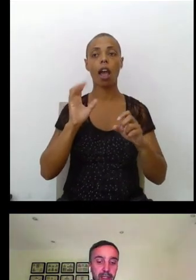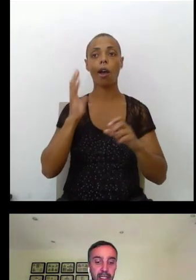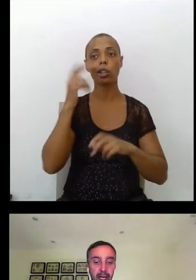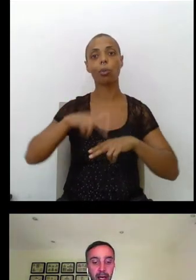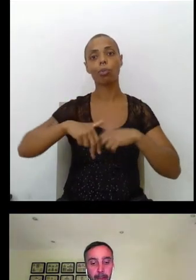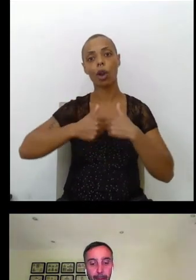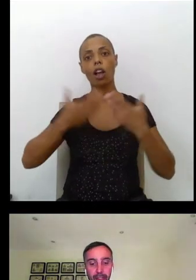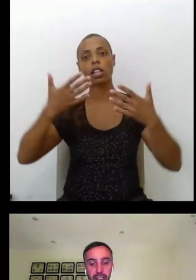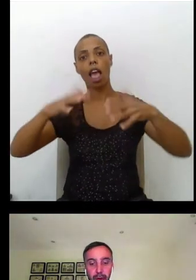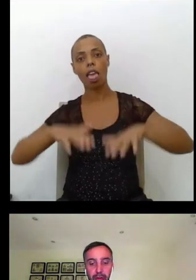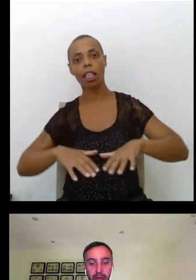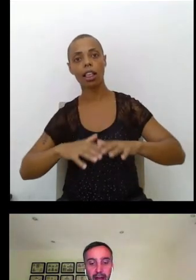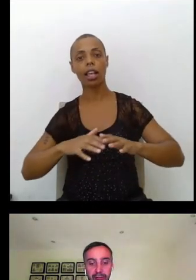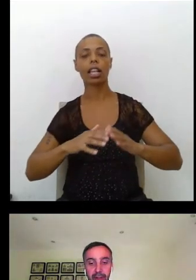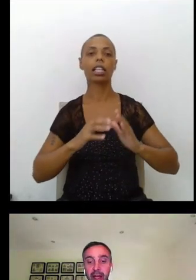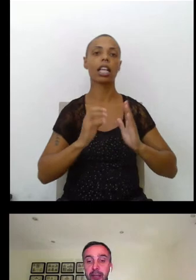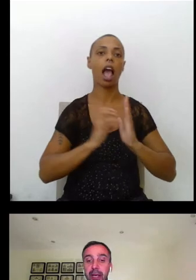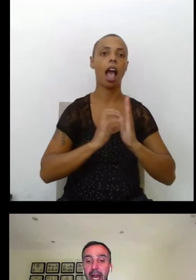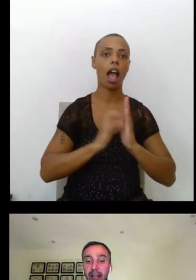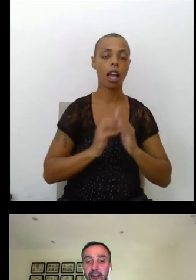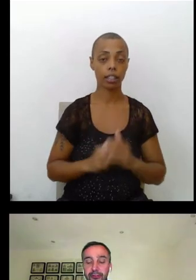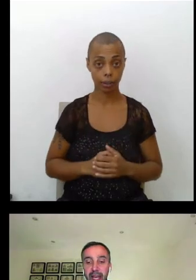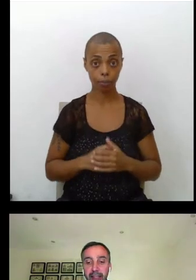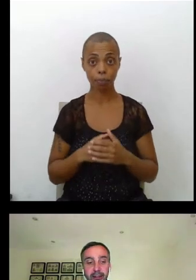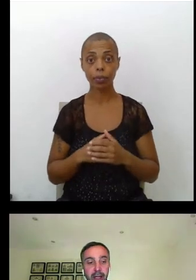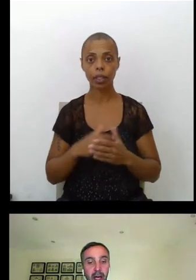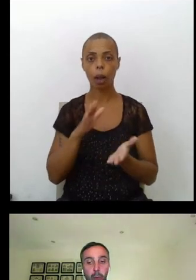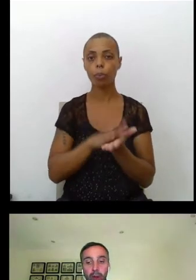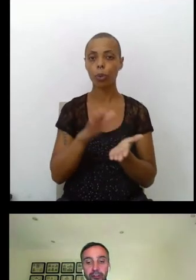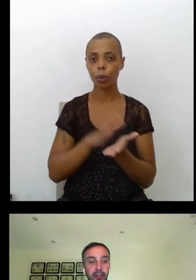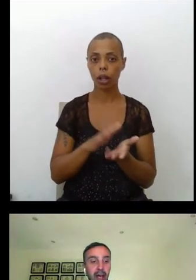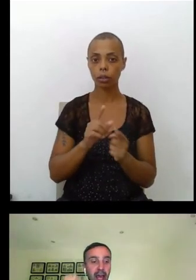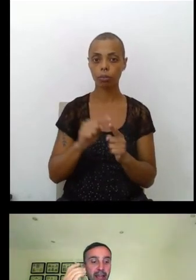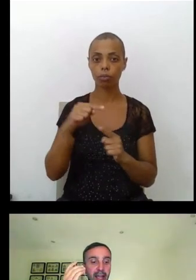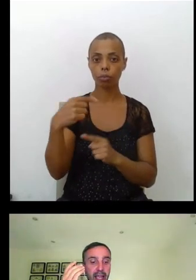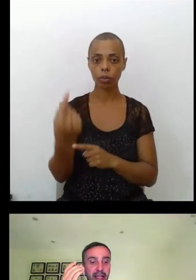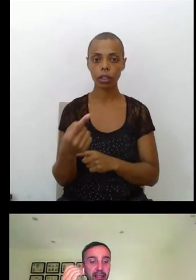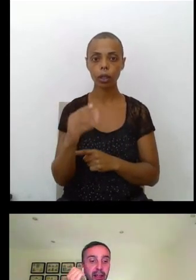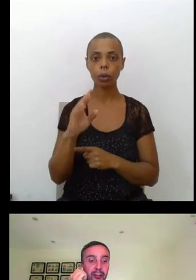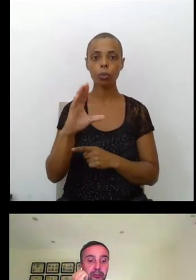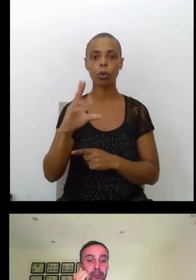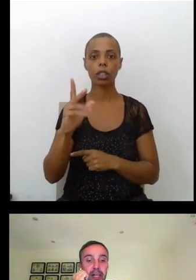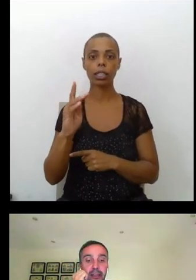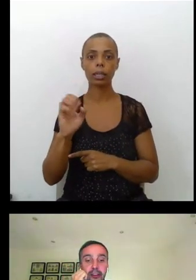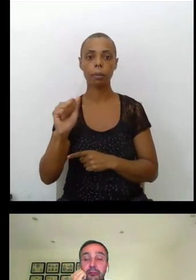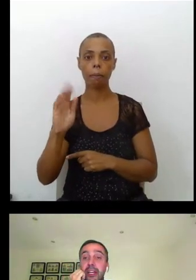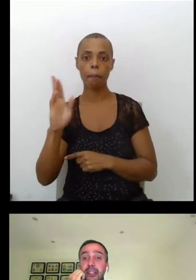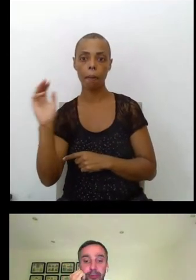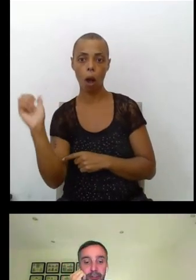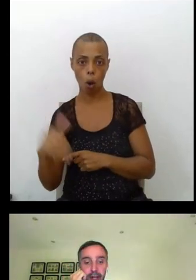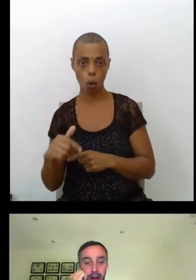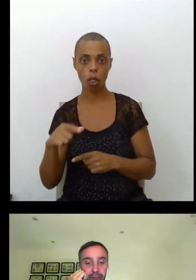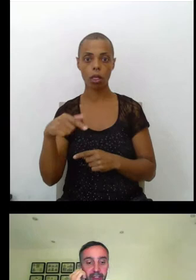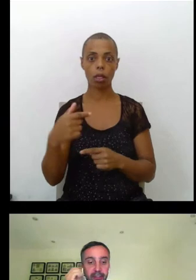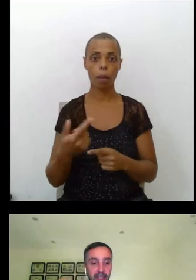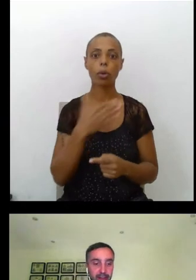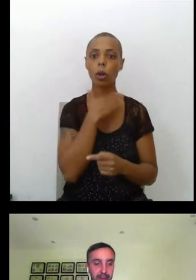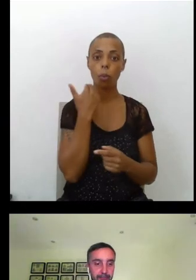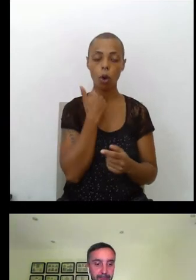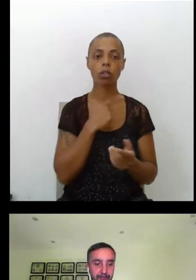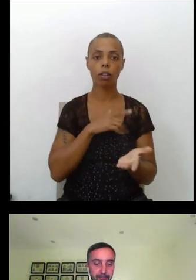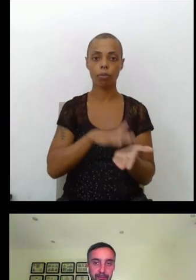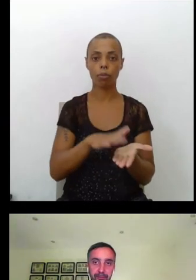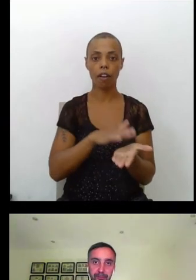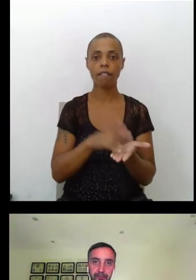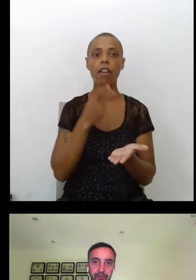posthumously published monograph the mechanics of taste was dedicated to the millions of victims of the